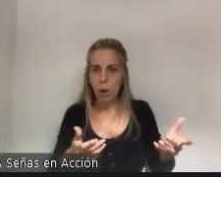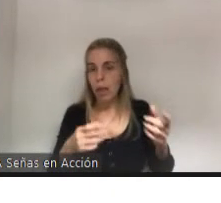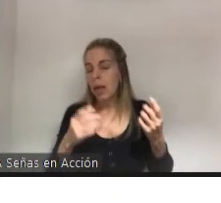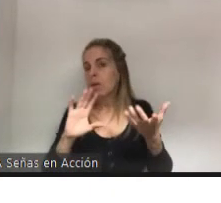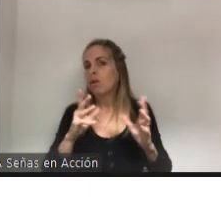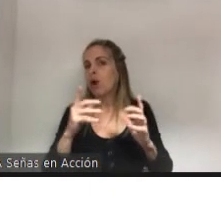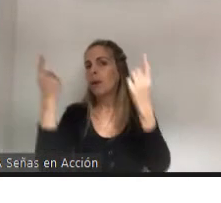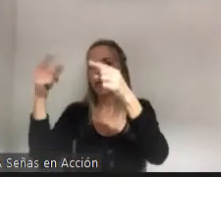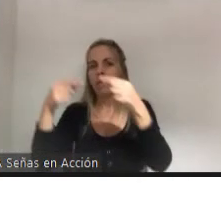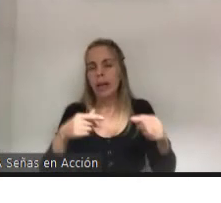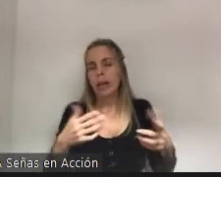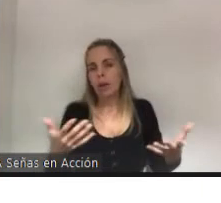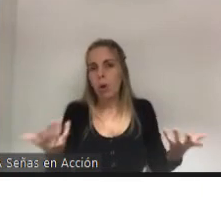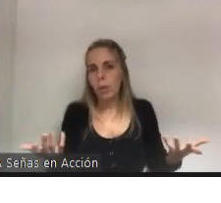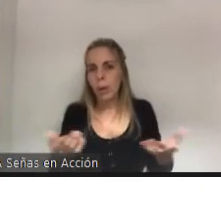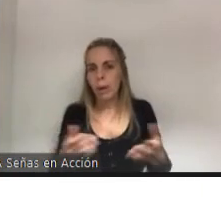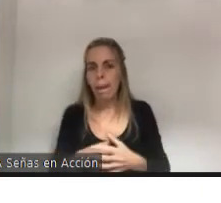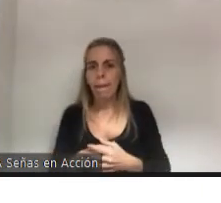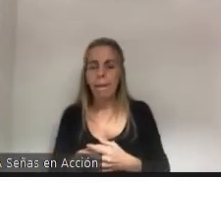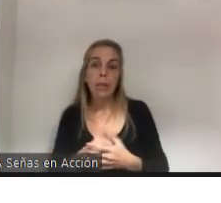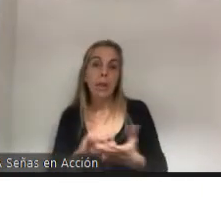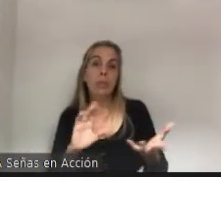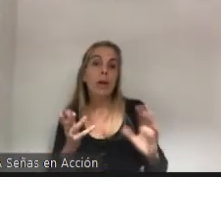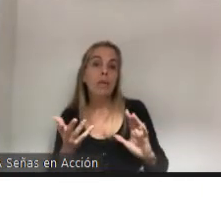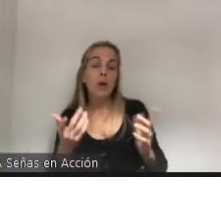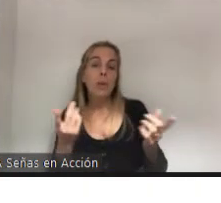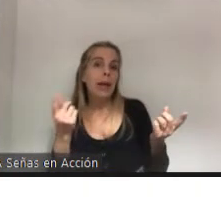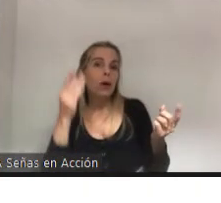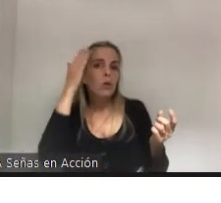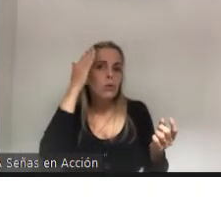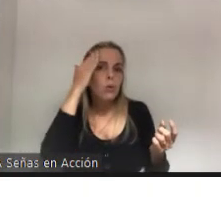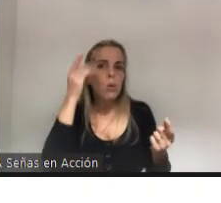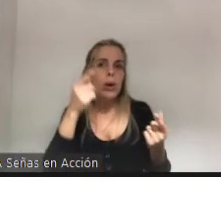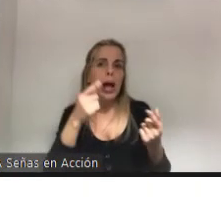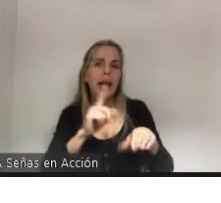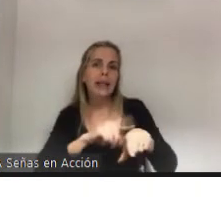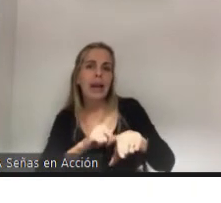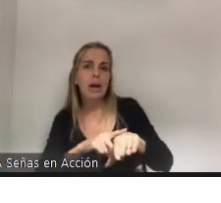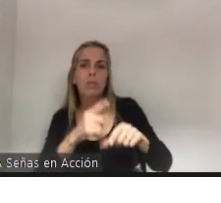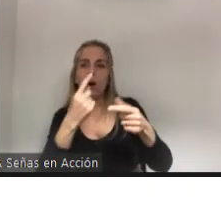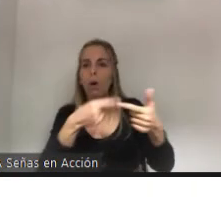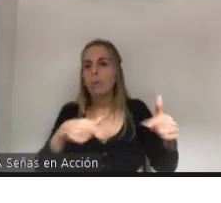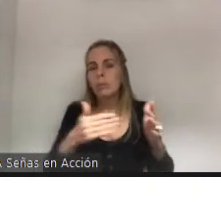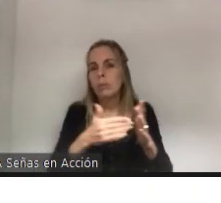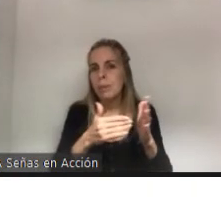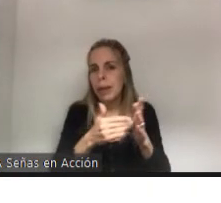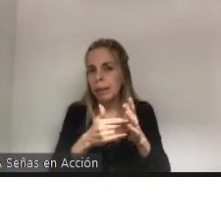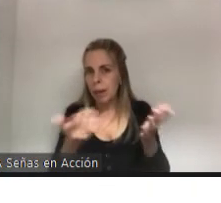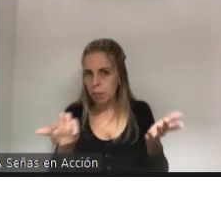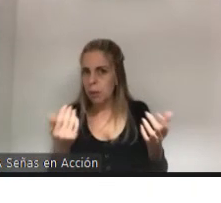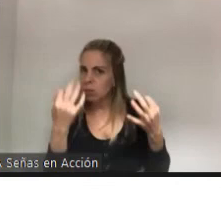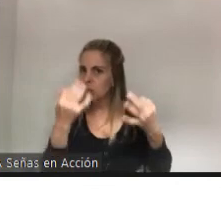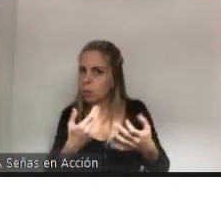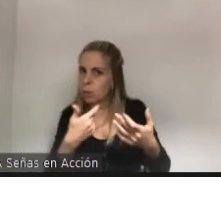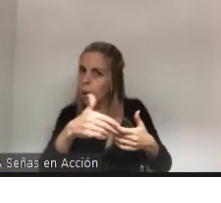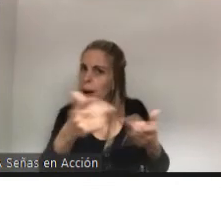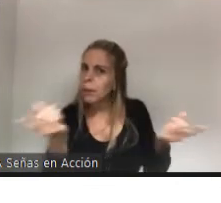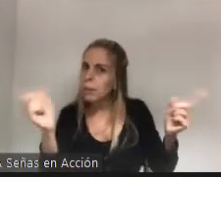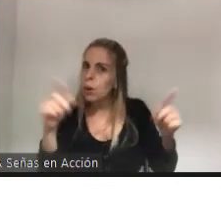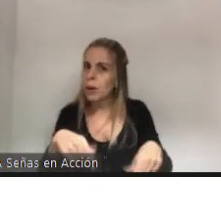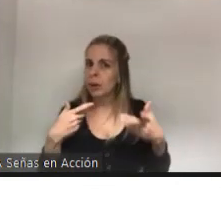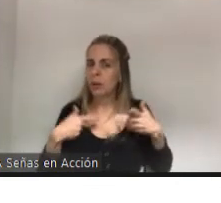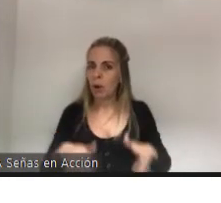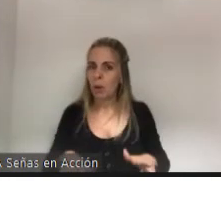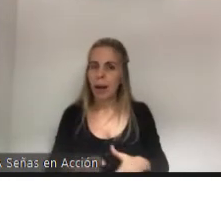that has necessarily have to be different. We have to consider temporal space, how many people